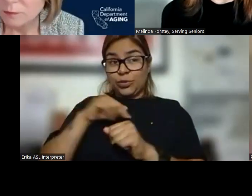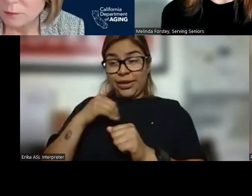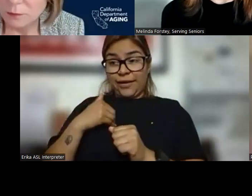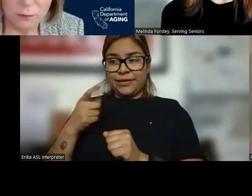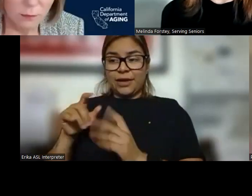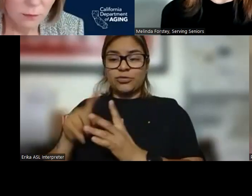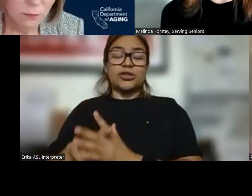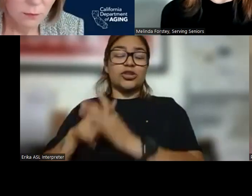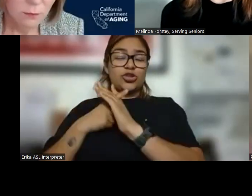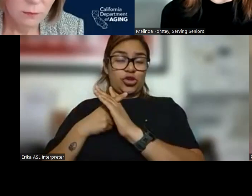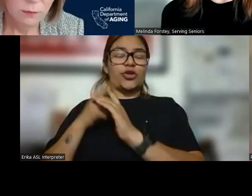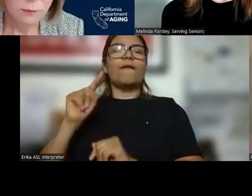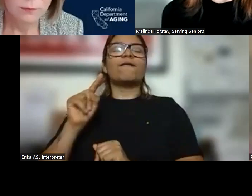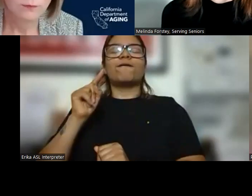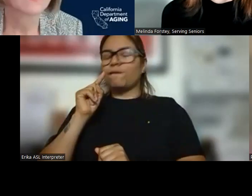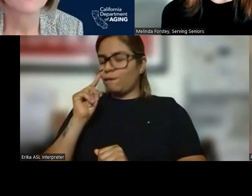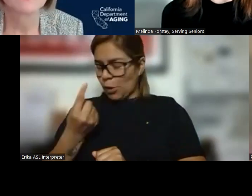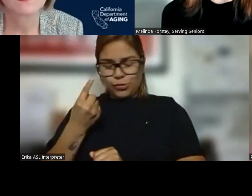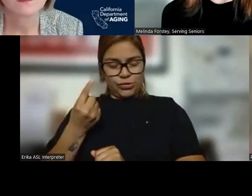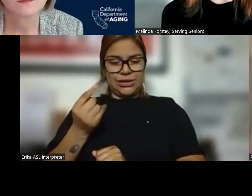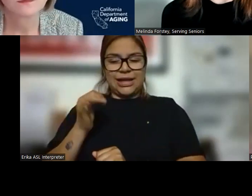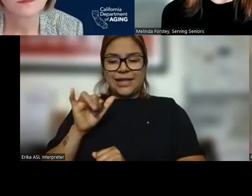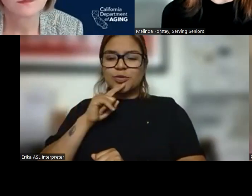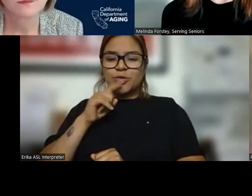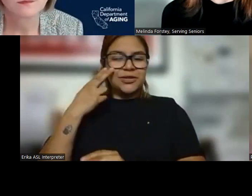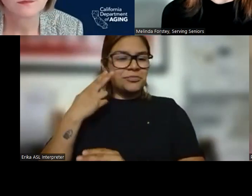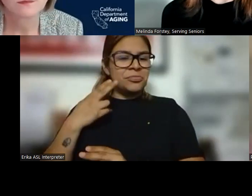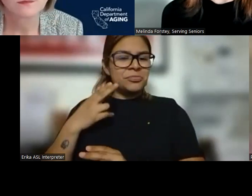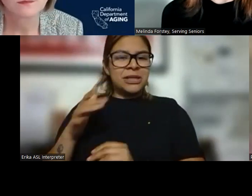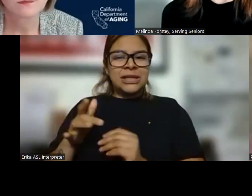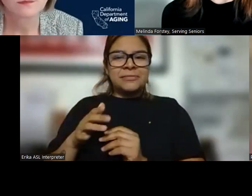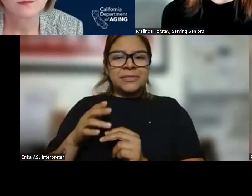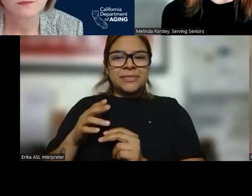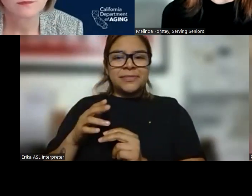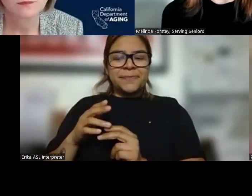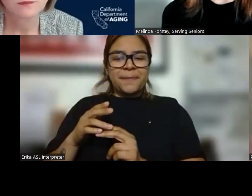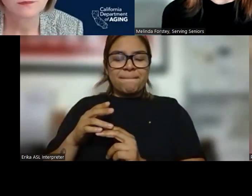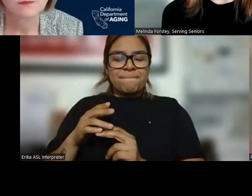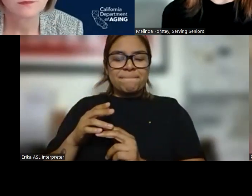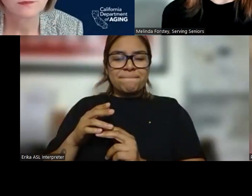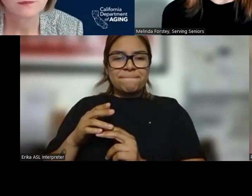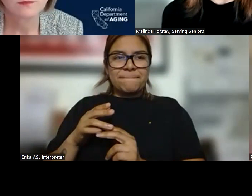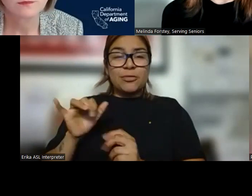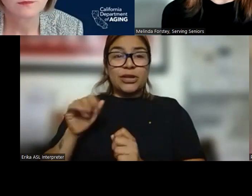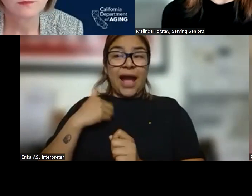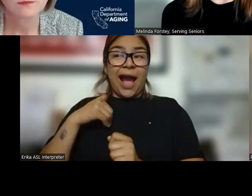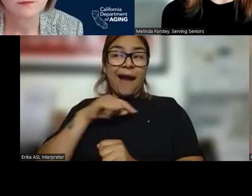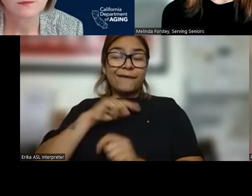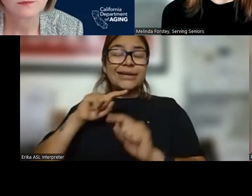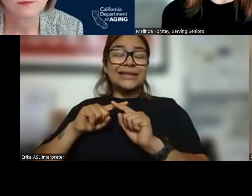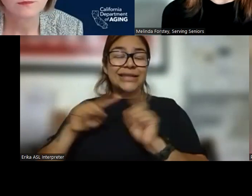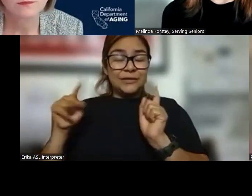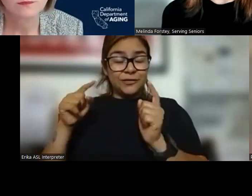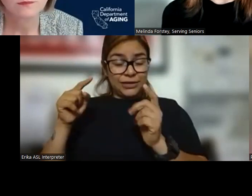before the rental subsidy. And it's a very simple concept. We have the list of subsidized and affordable